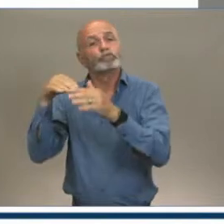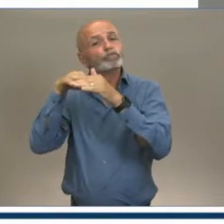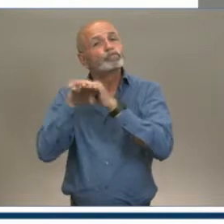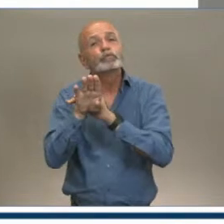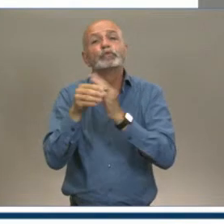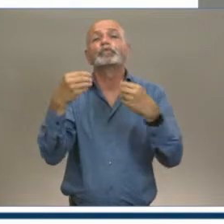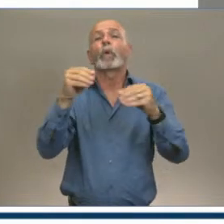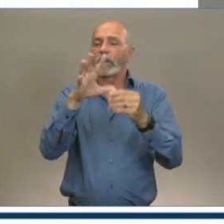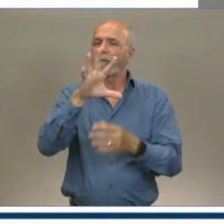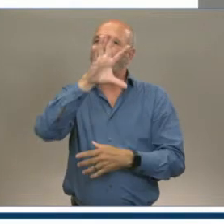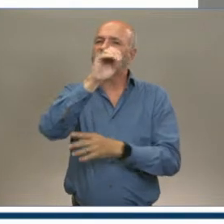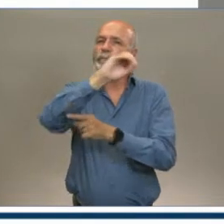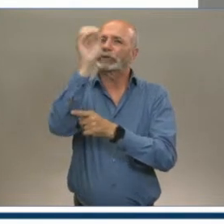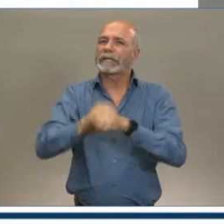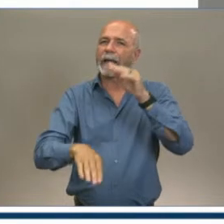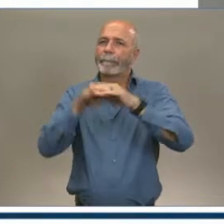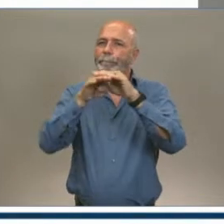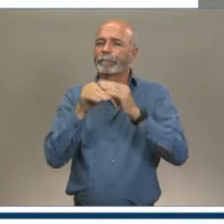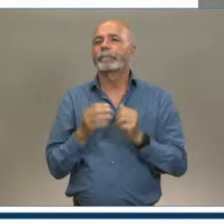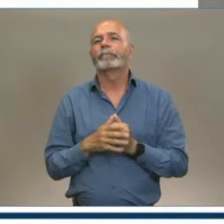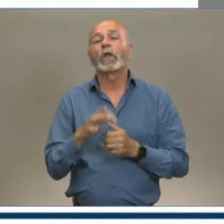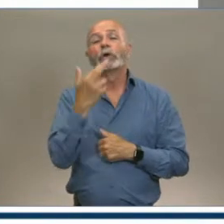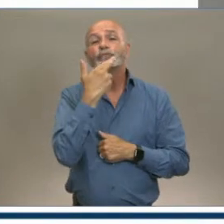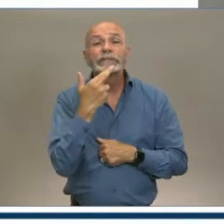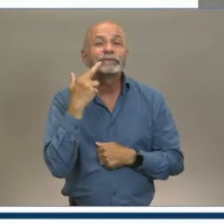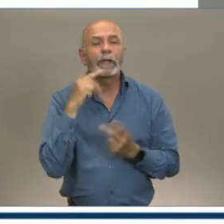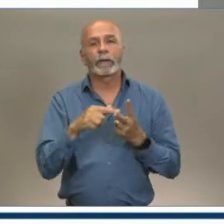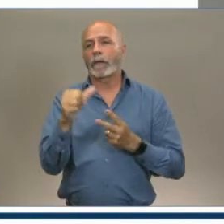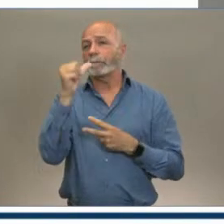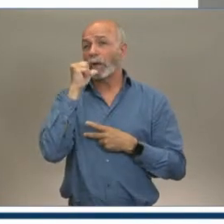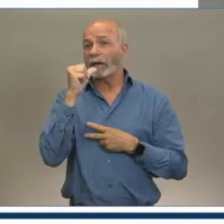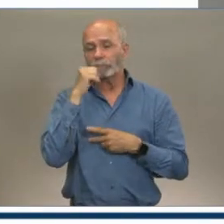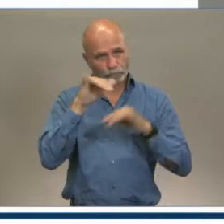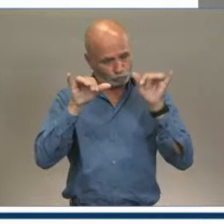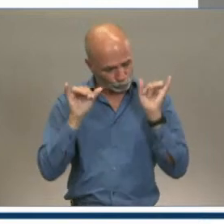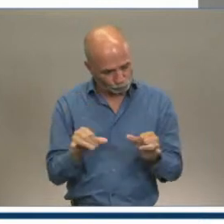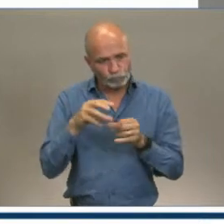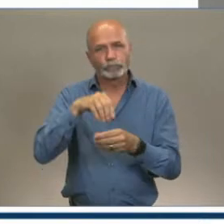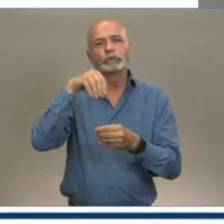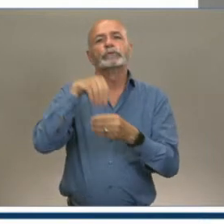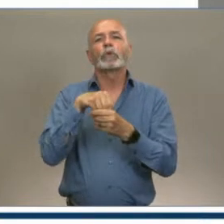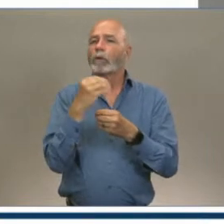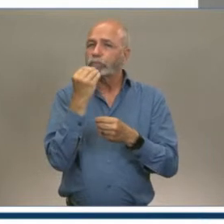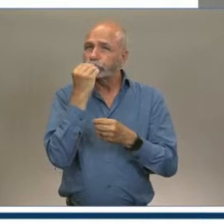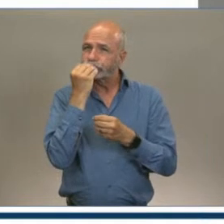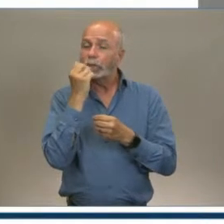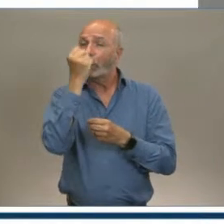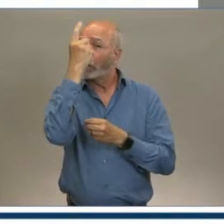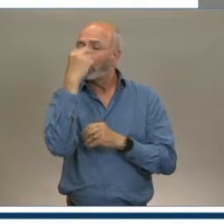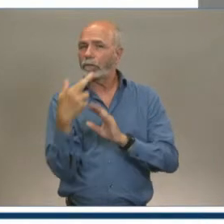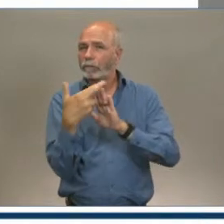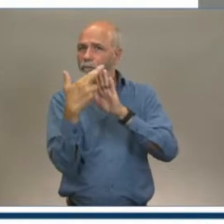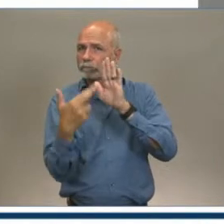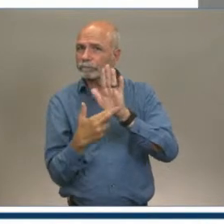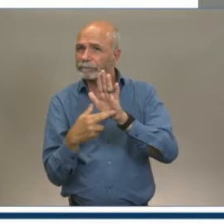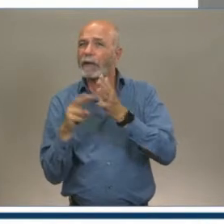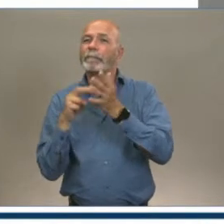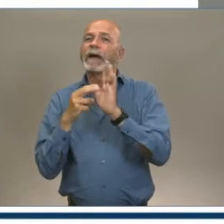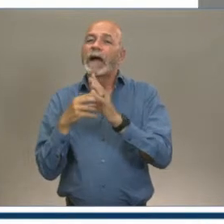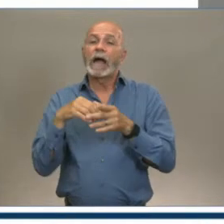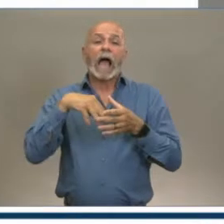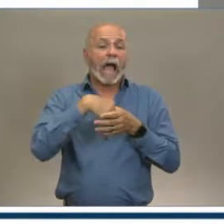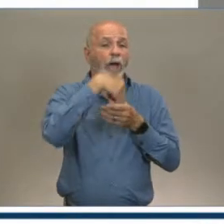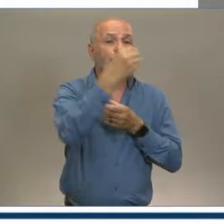and bars can resume operating indoors with the same conditions that are on patios. That is maximum capacity